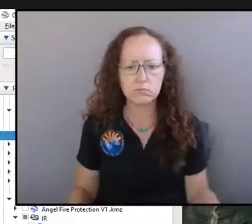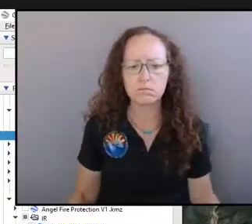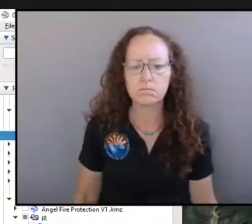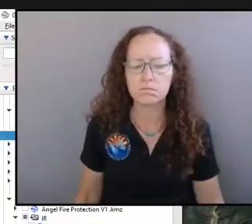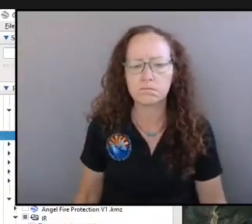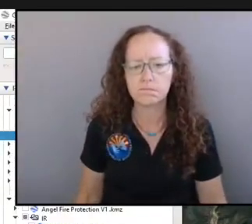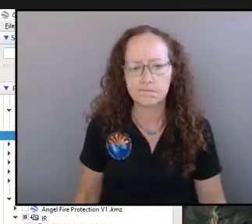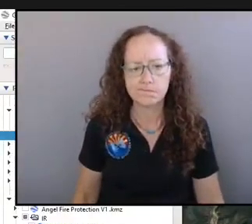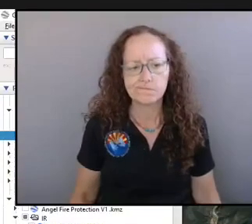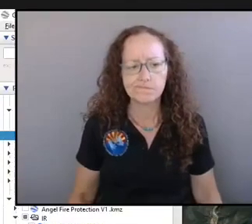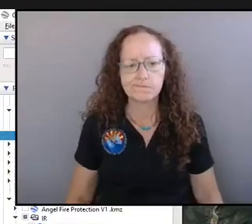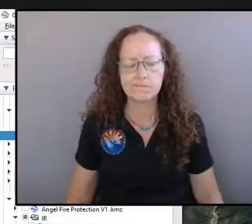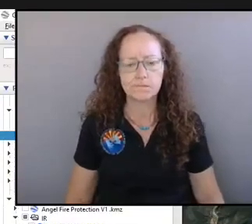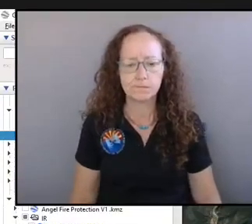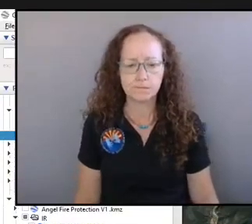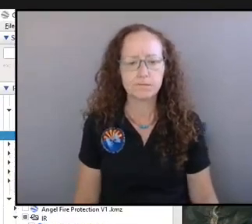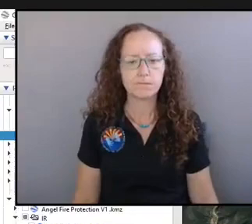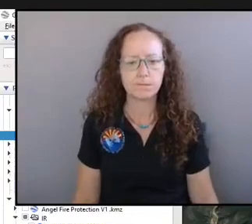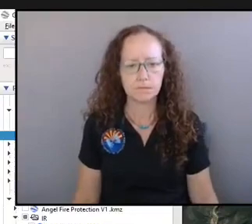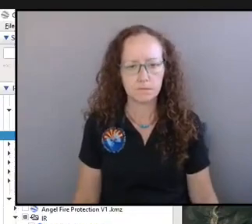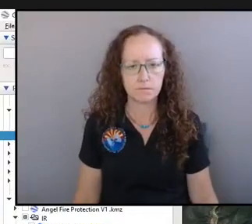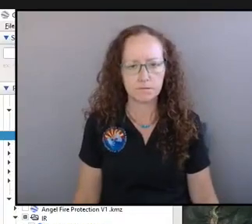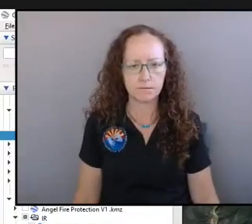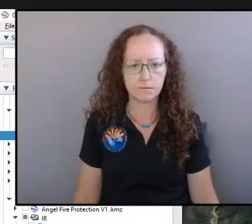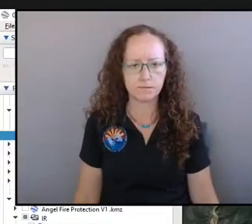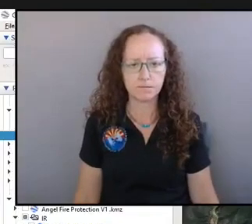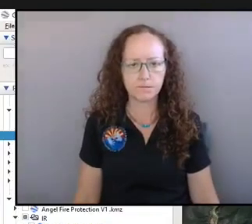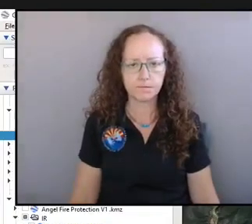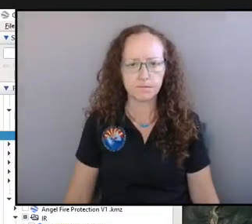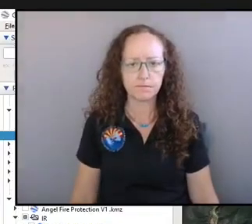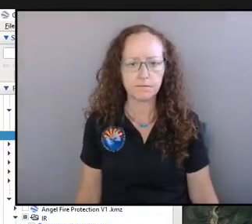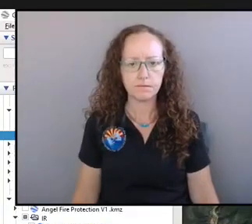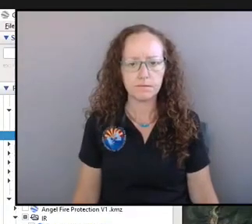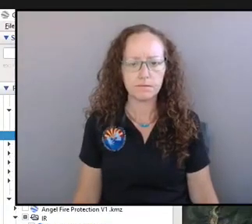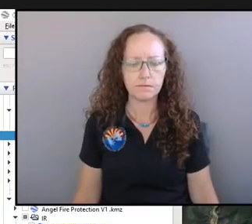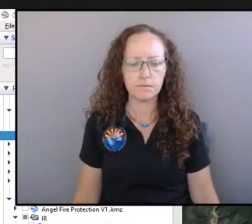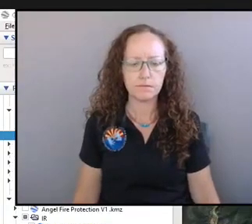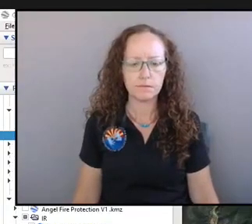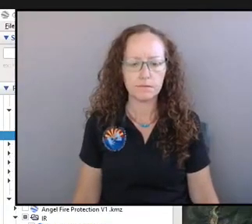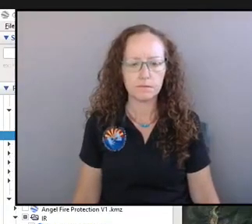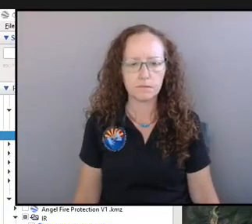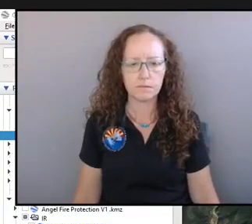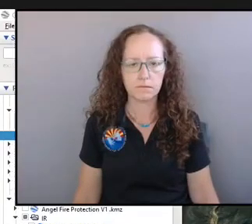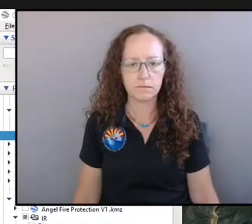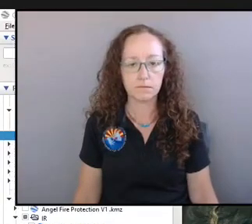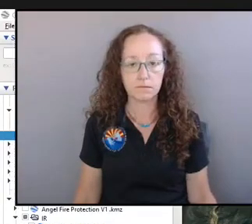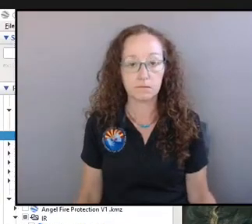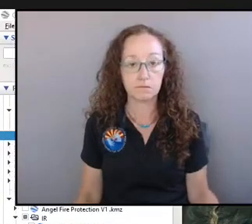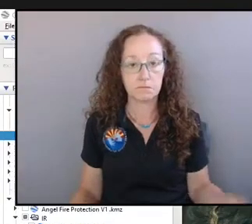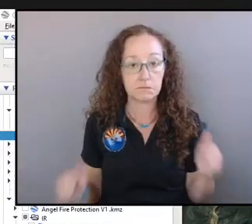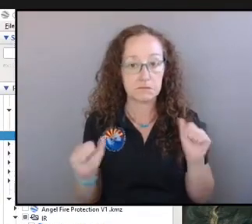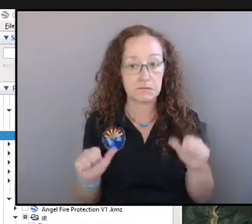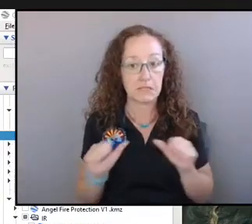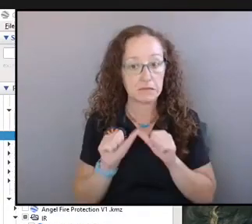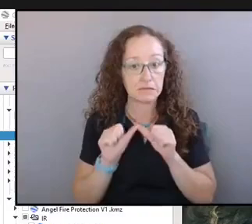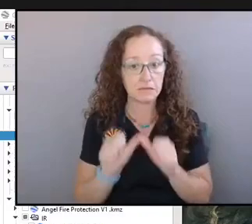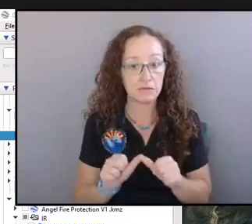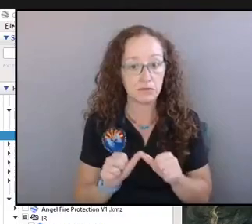And let me see if I can't continue to share my screen